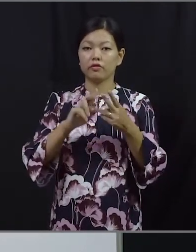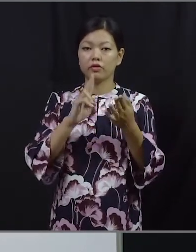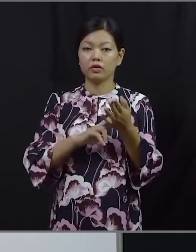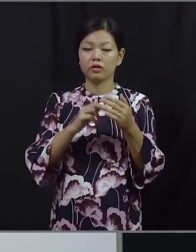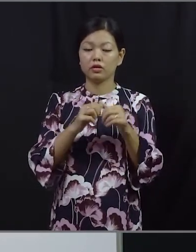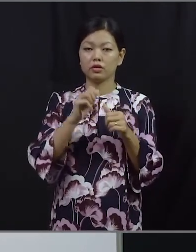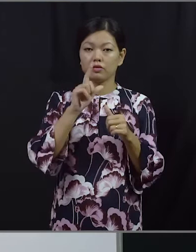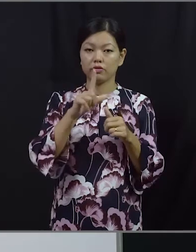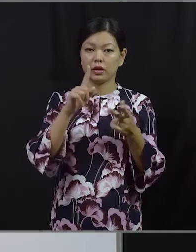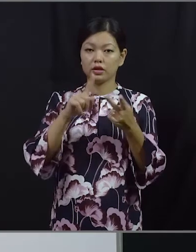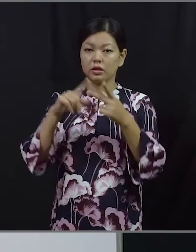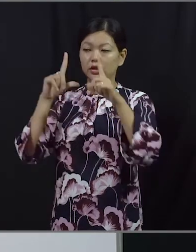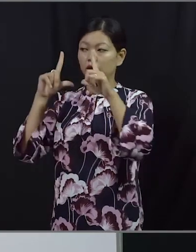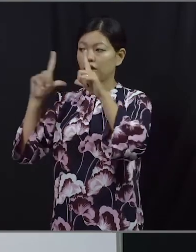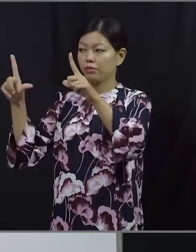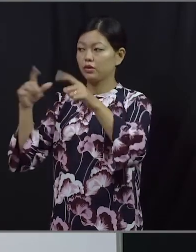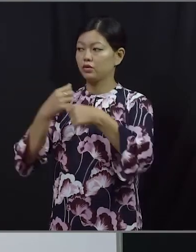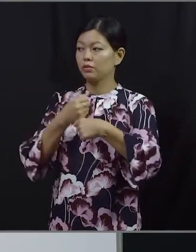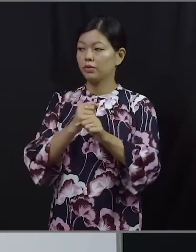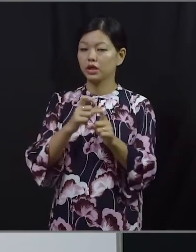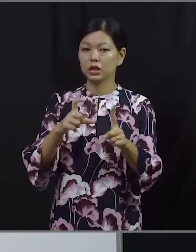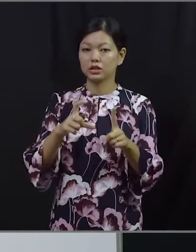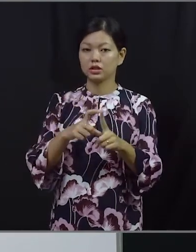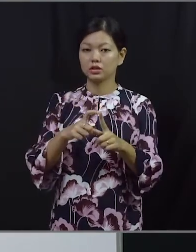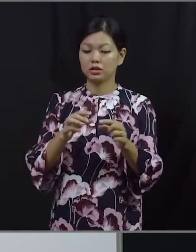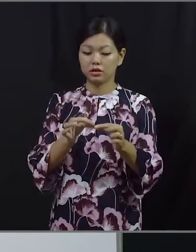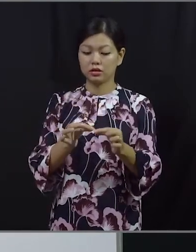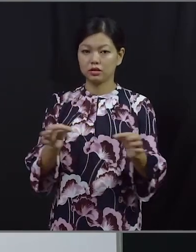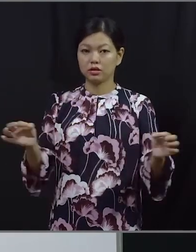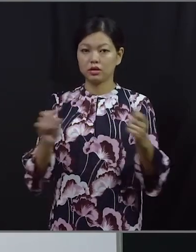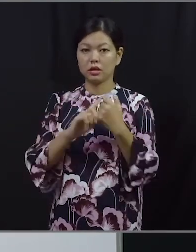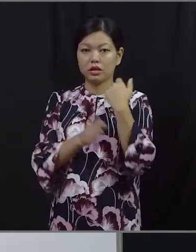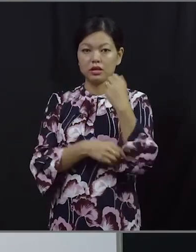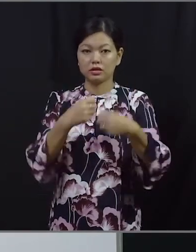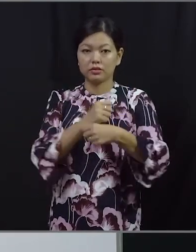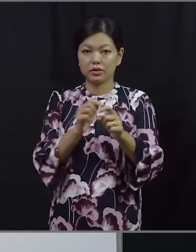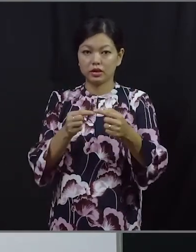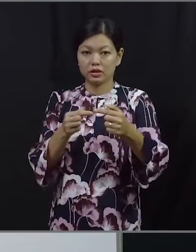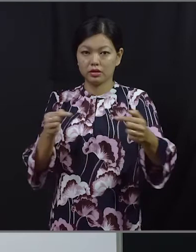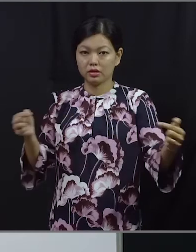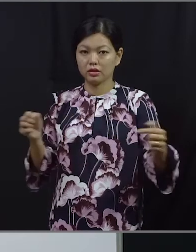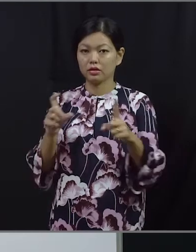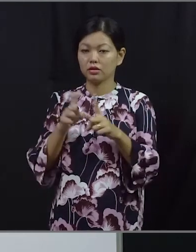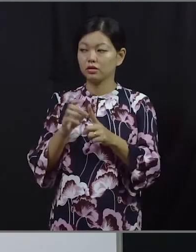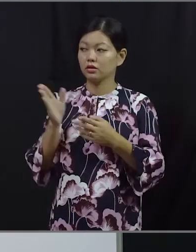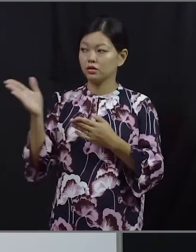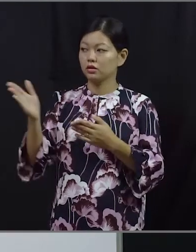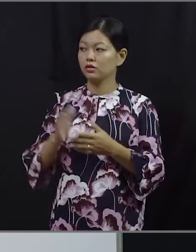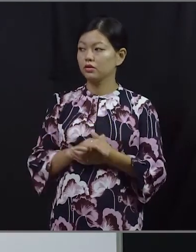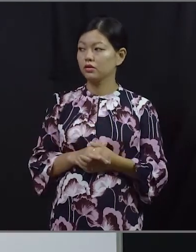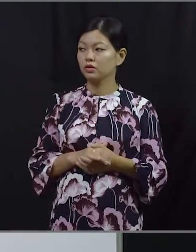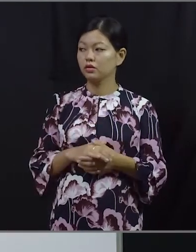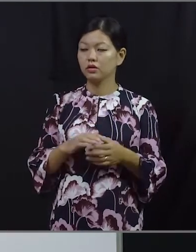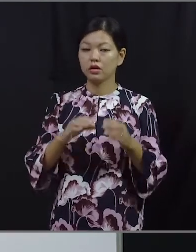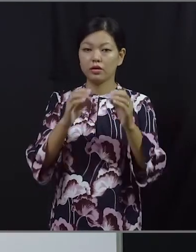here this is AB. So, I will take this B dash, this is B dash, okay, this is B